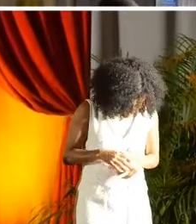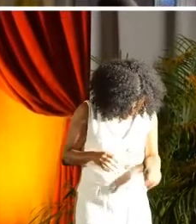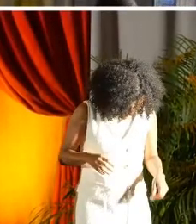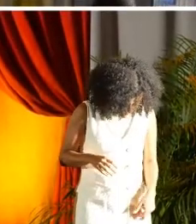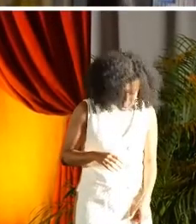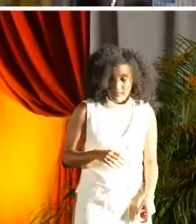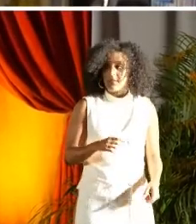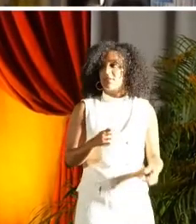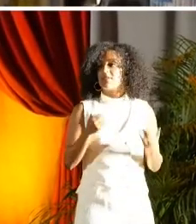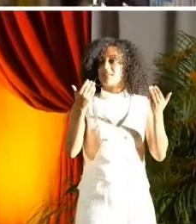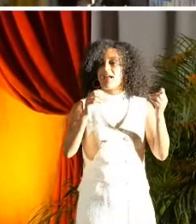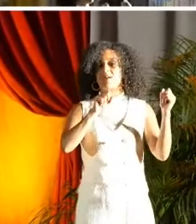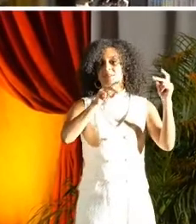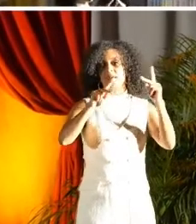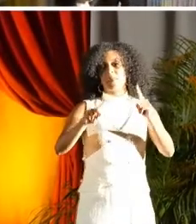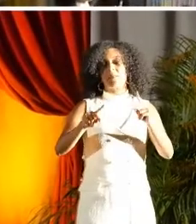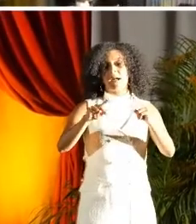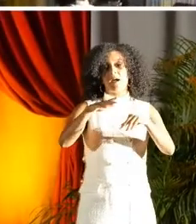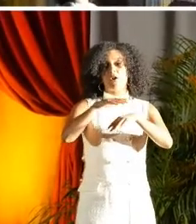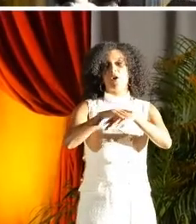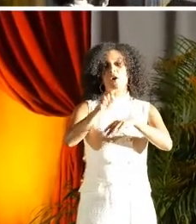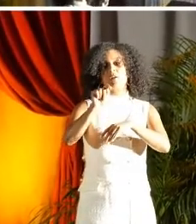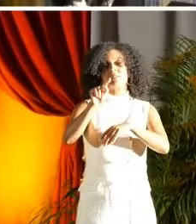Now it's coming back on the air.